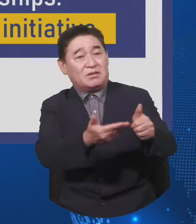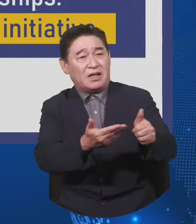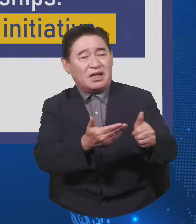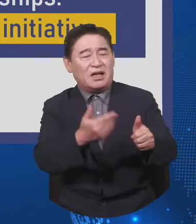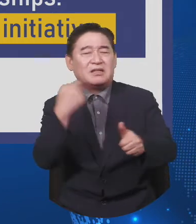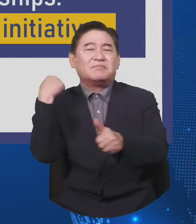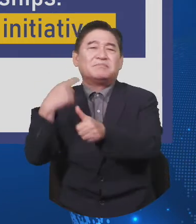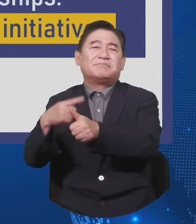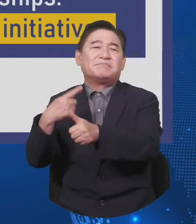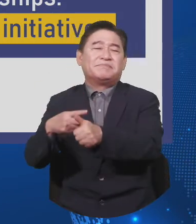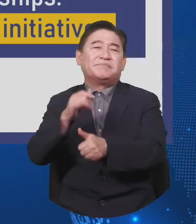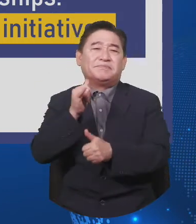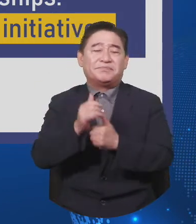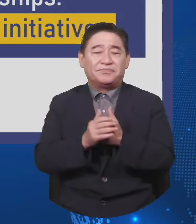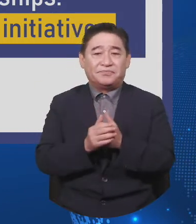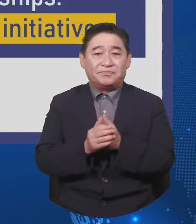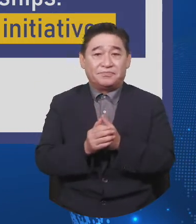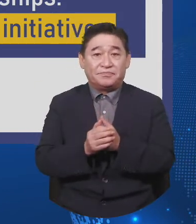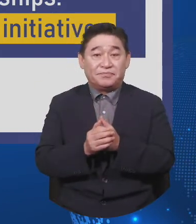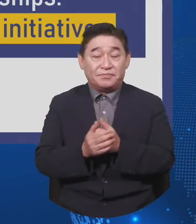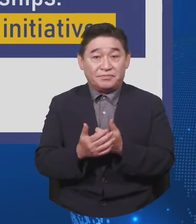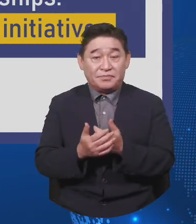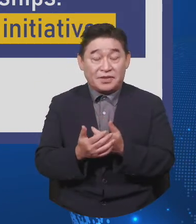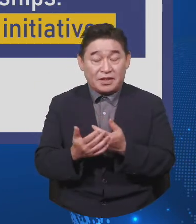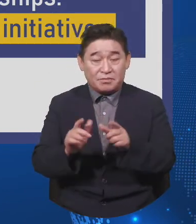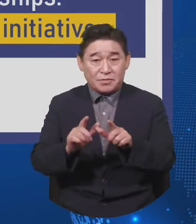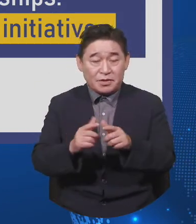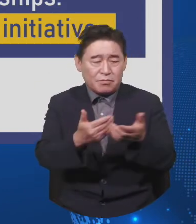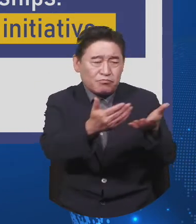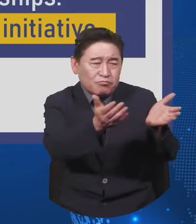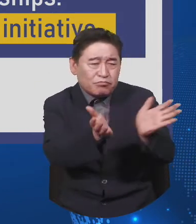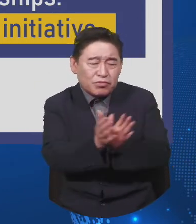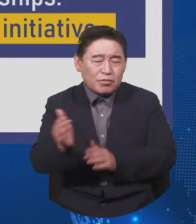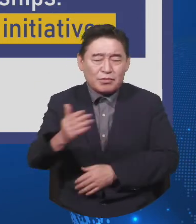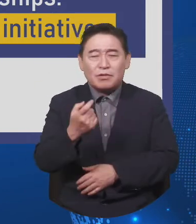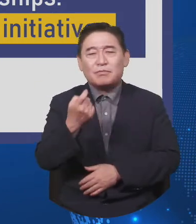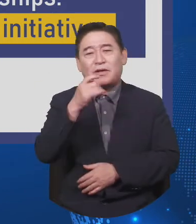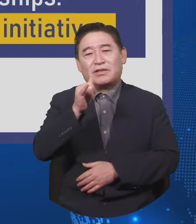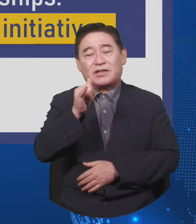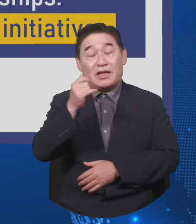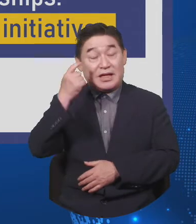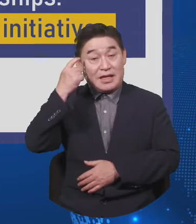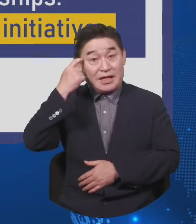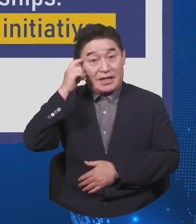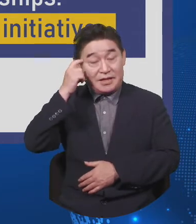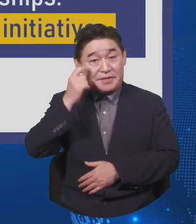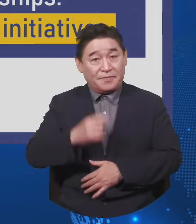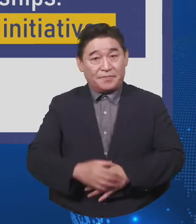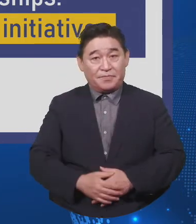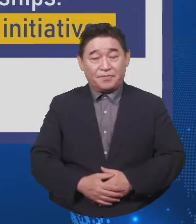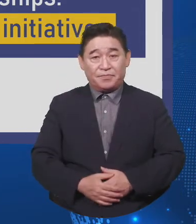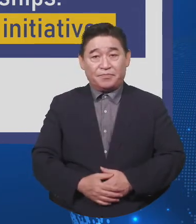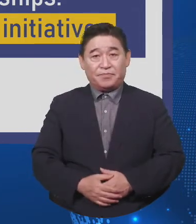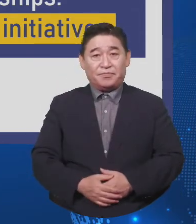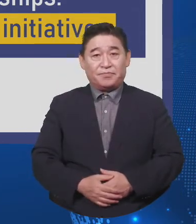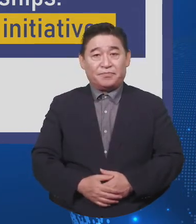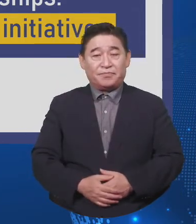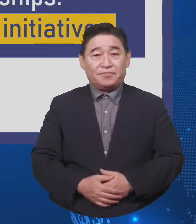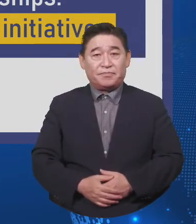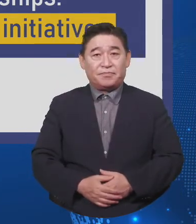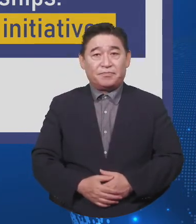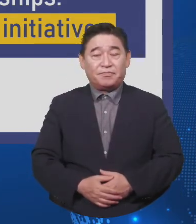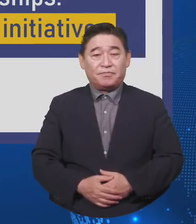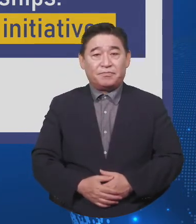from. These are things that we should not have hinder increasing